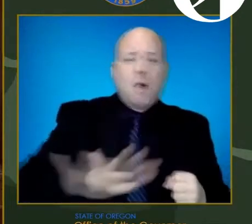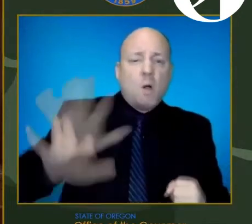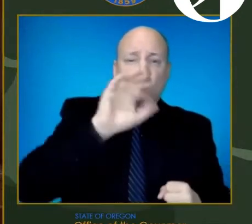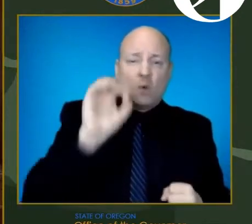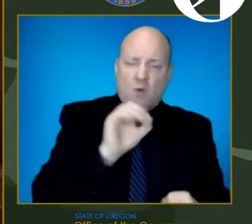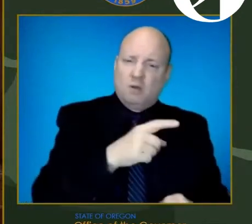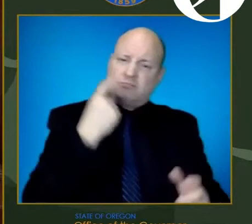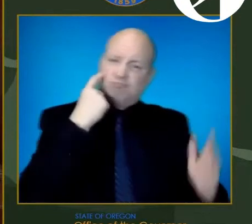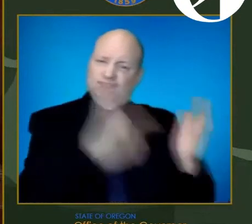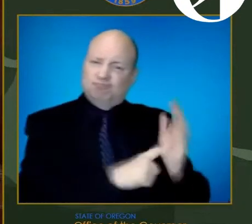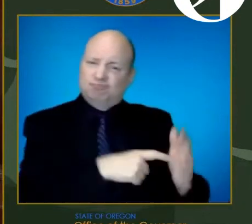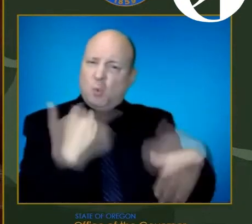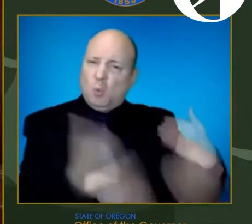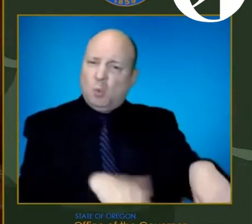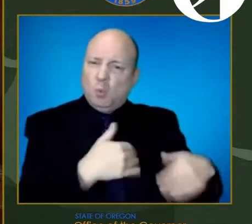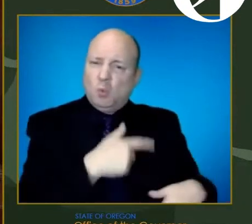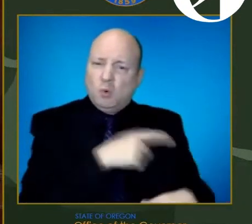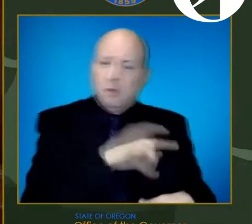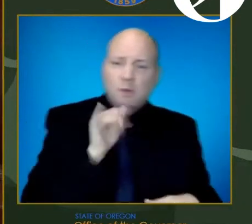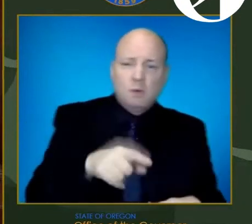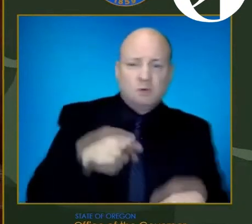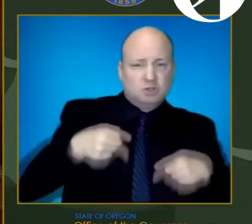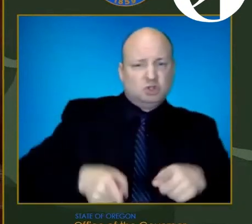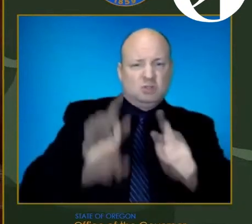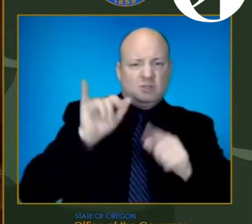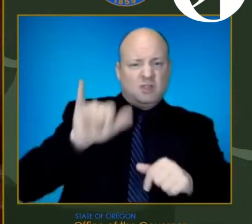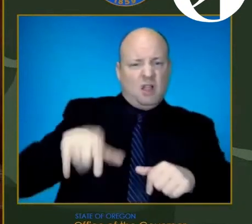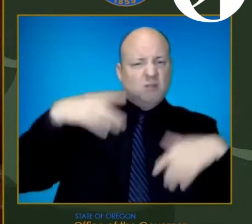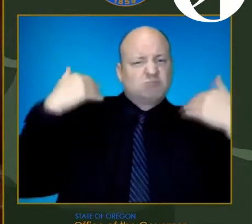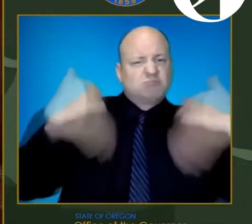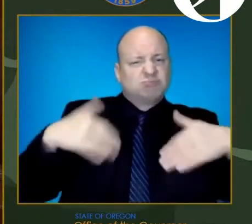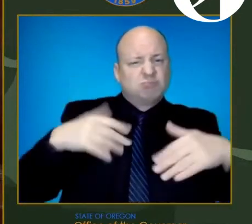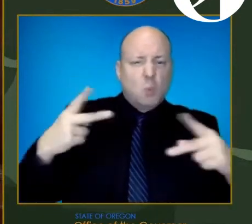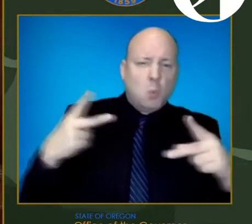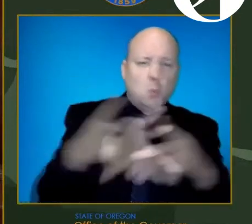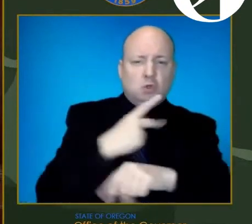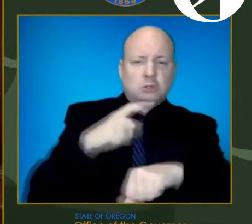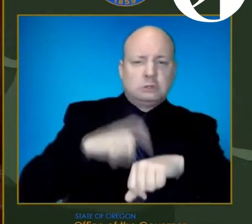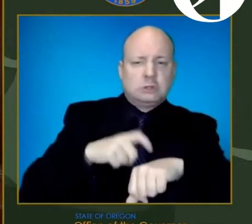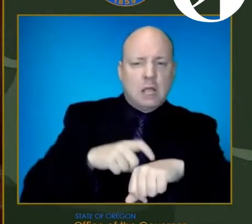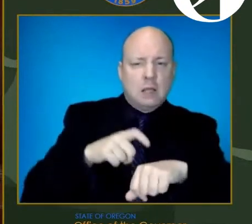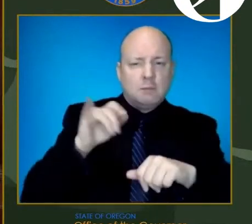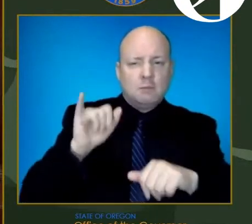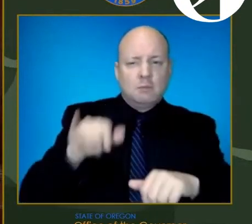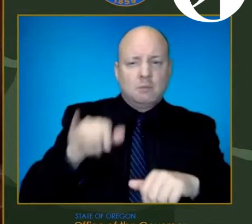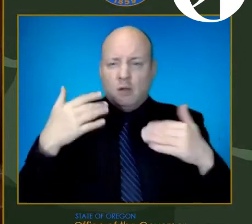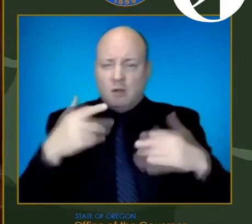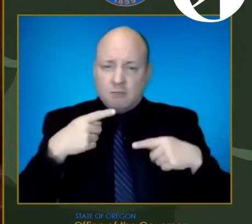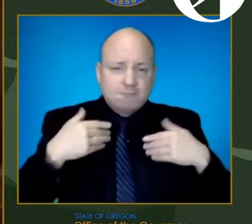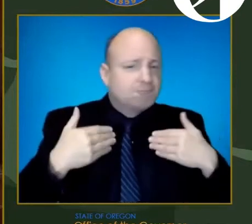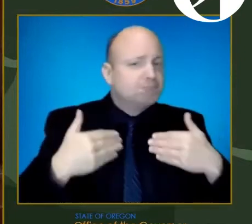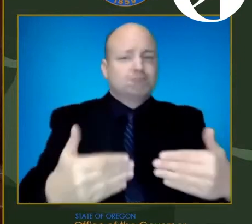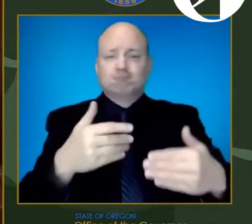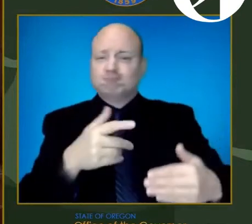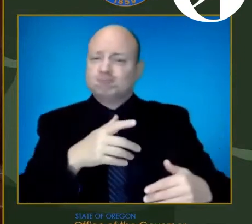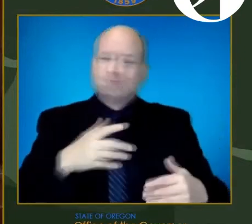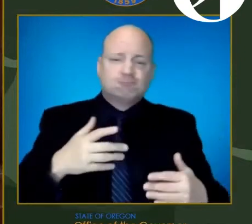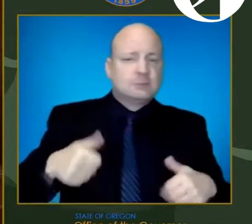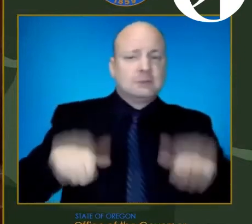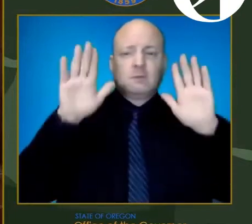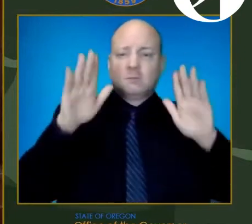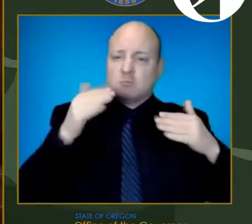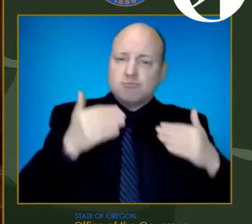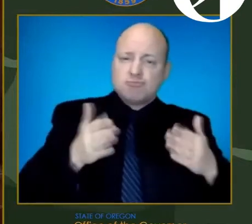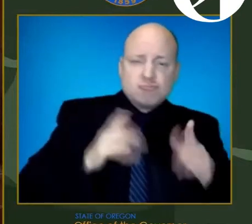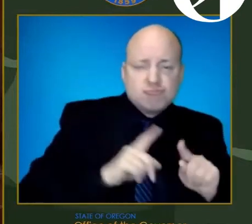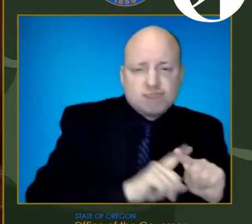in the darkest of times, Oregonians are stepping up to help one another in extraordinary ways. I want